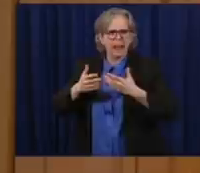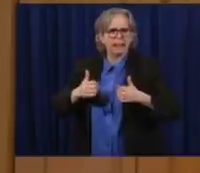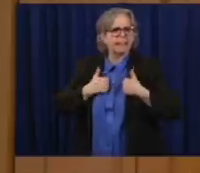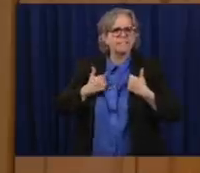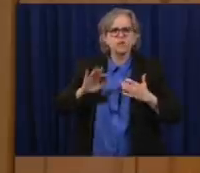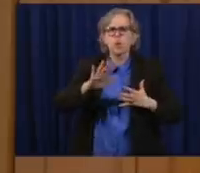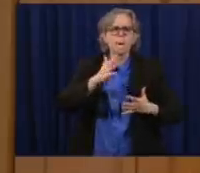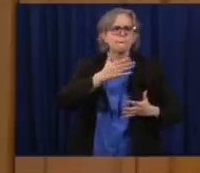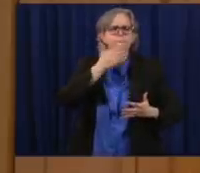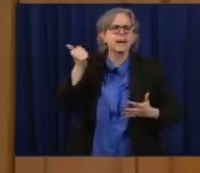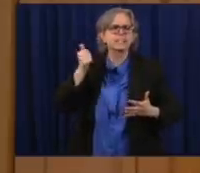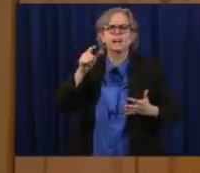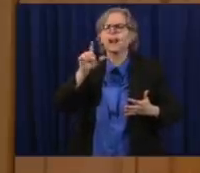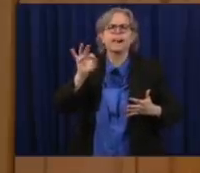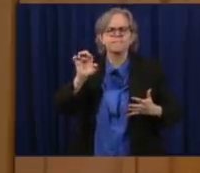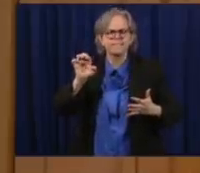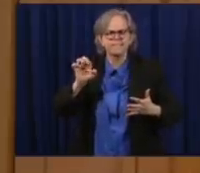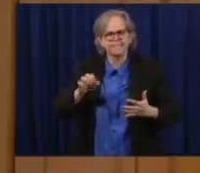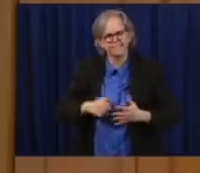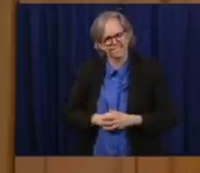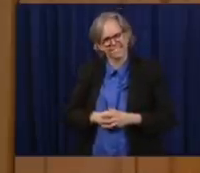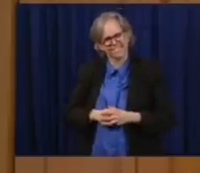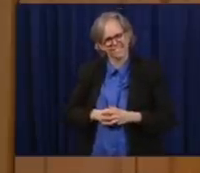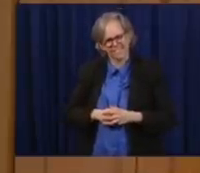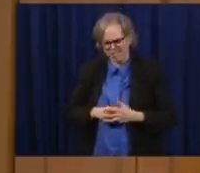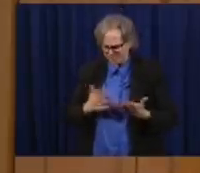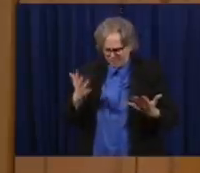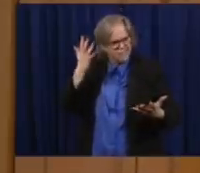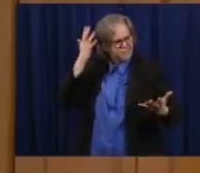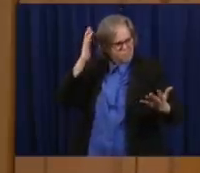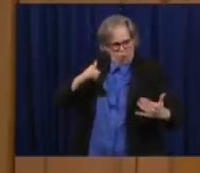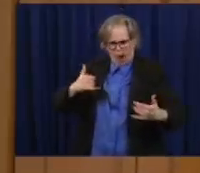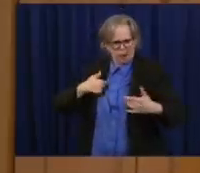brought into this job. And I created our mission